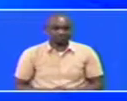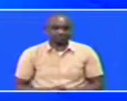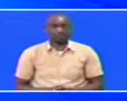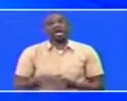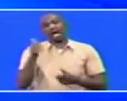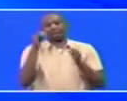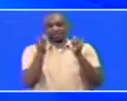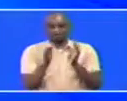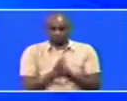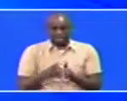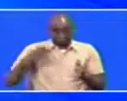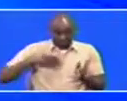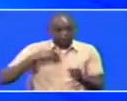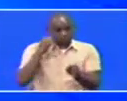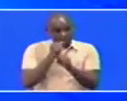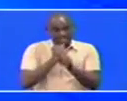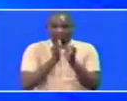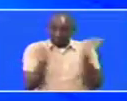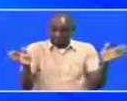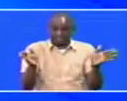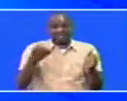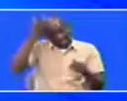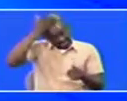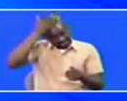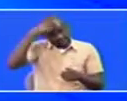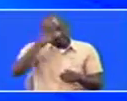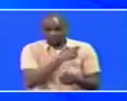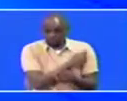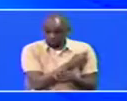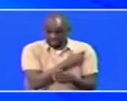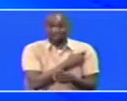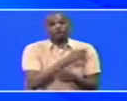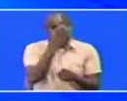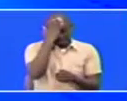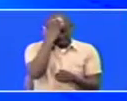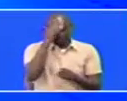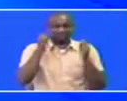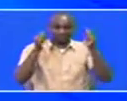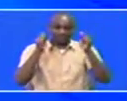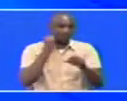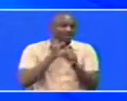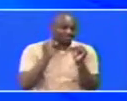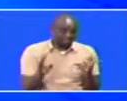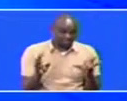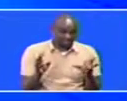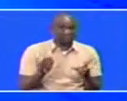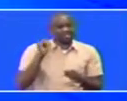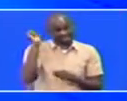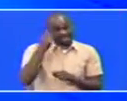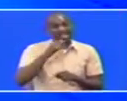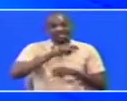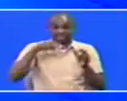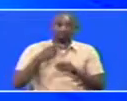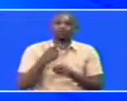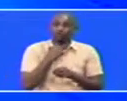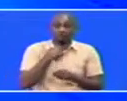In other news, nurses working in the public sector will go on strike on Monday, December the 5th. Speaking today on their behalf, the Kenya National Union of